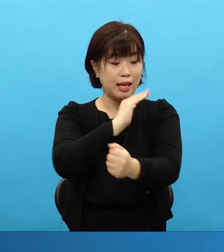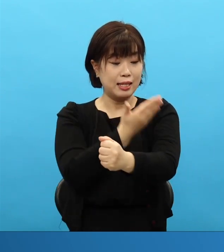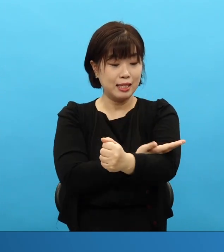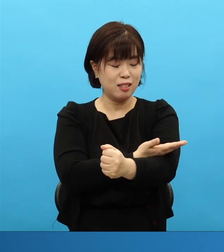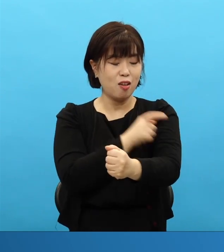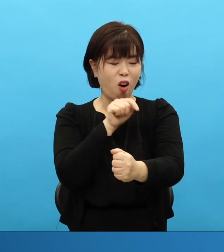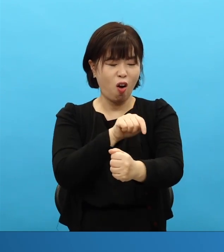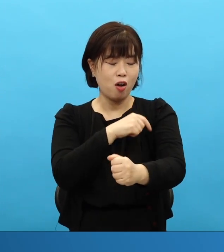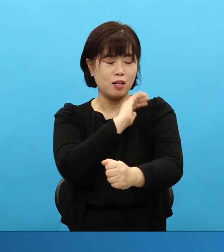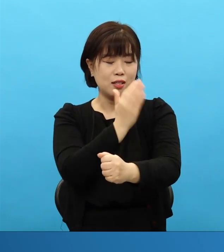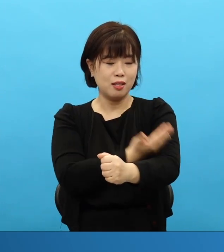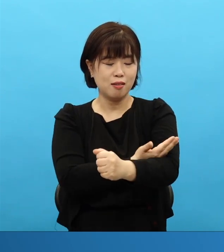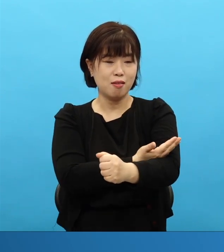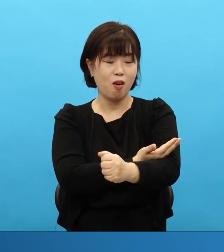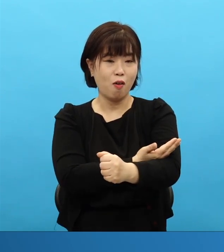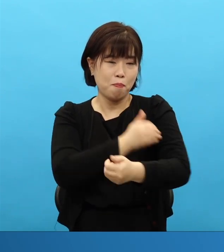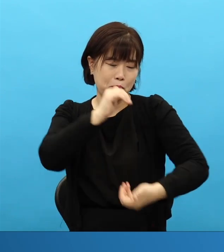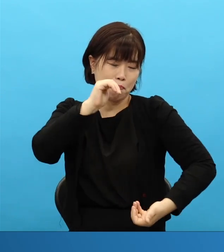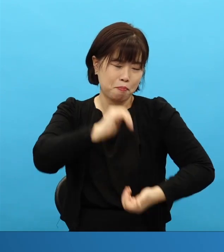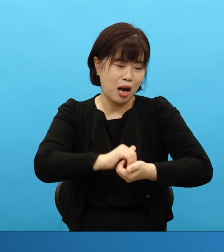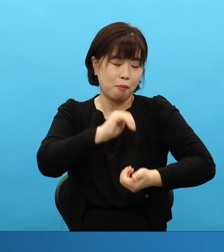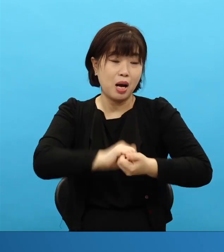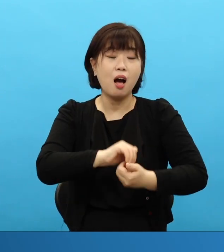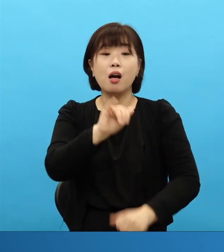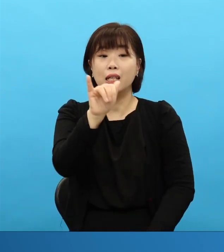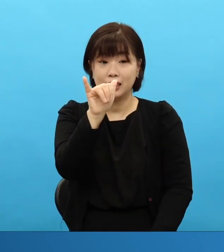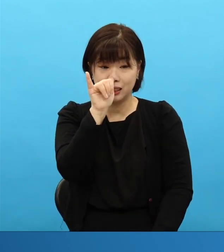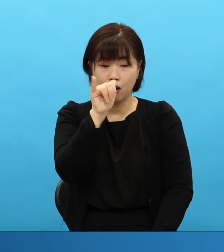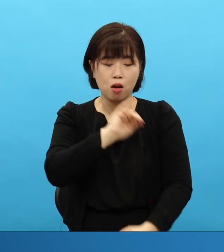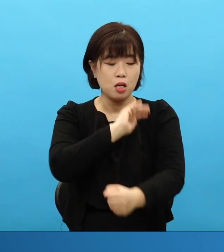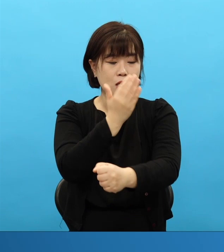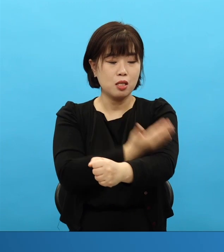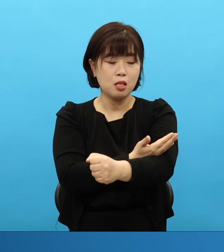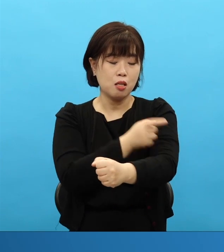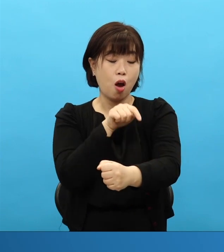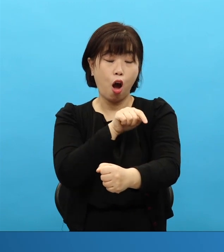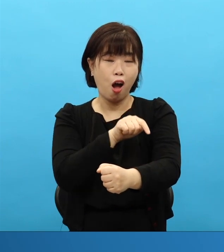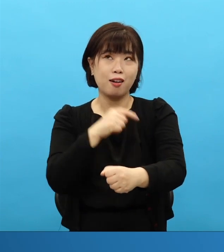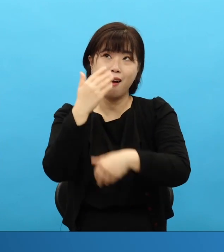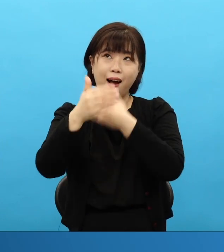be met with limitations according to the power that you have. So you must have this.